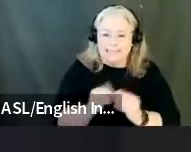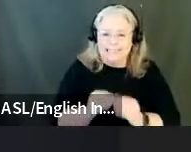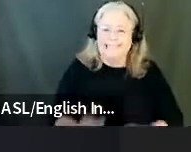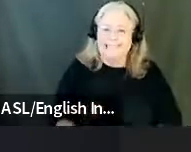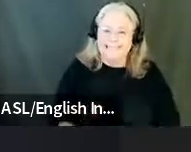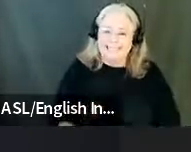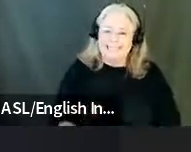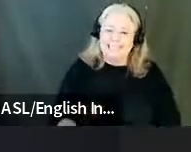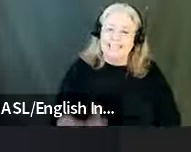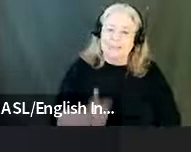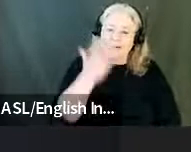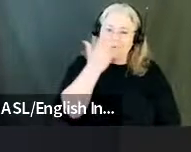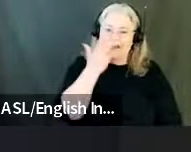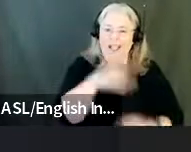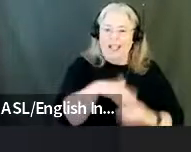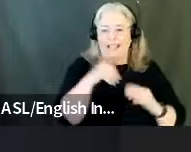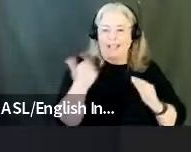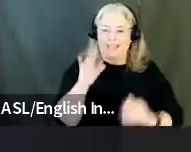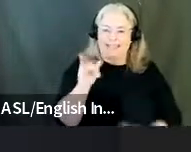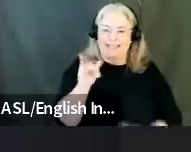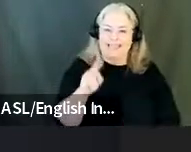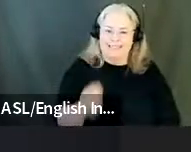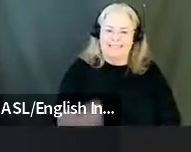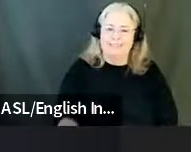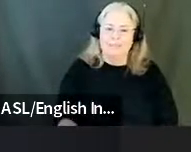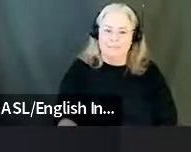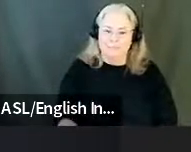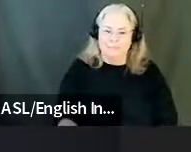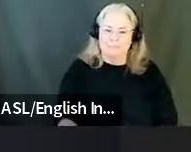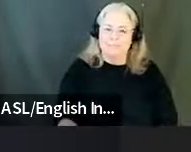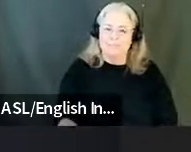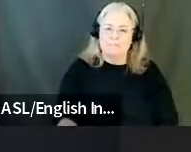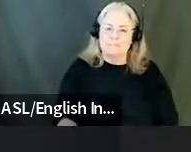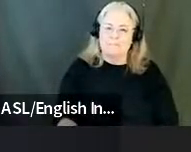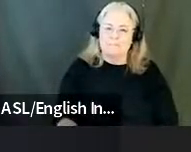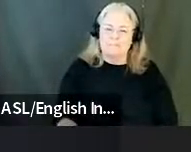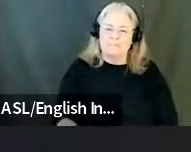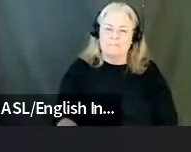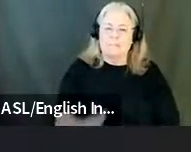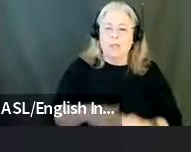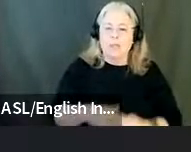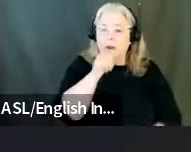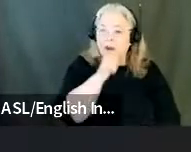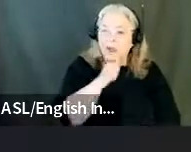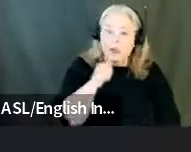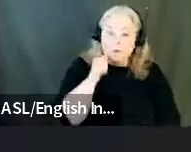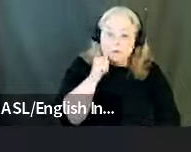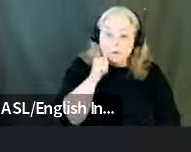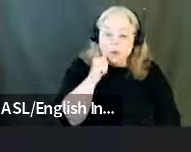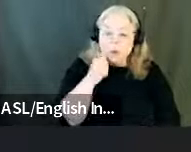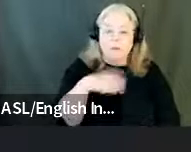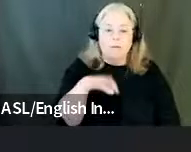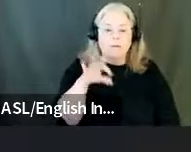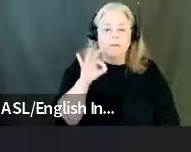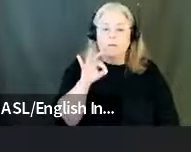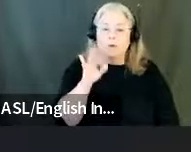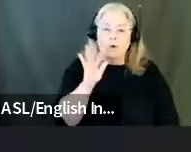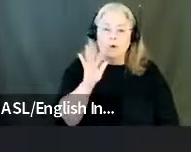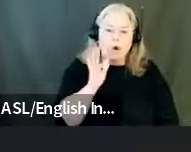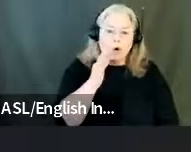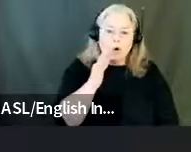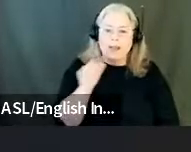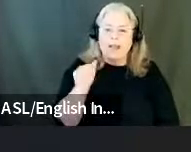So that's what it looks like on the other side of the phone. And on Amazon, I found these really